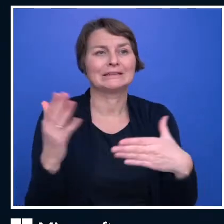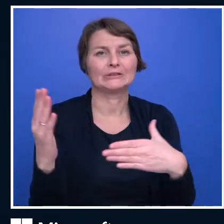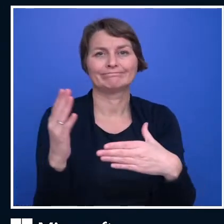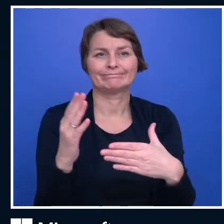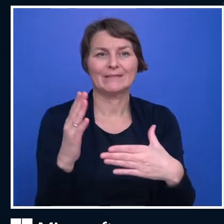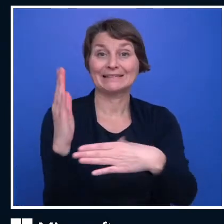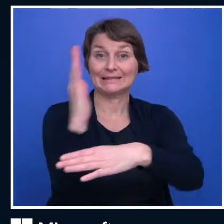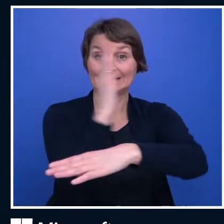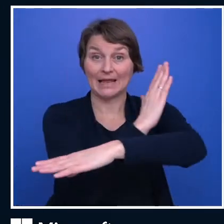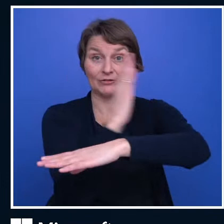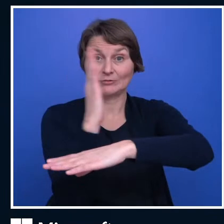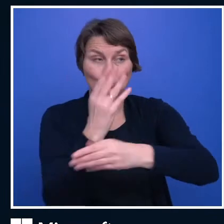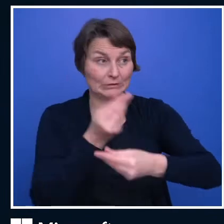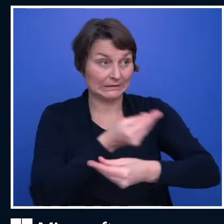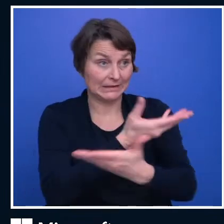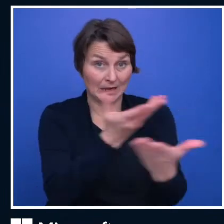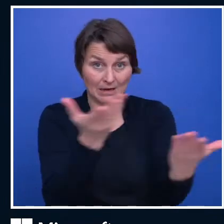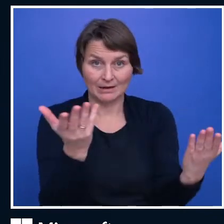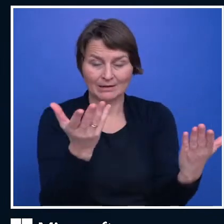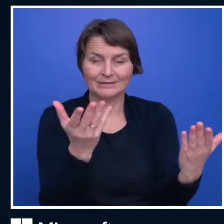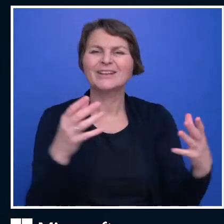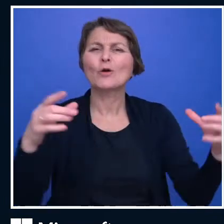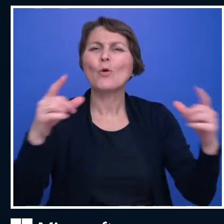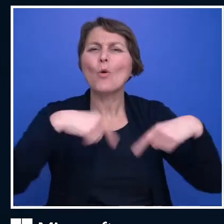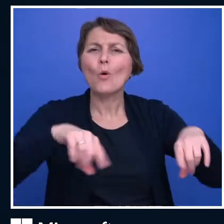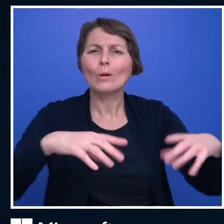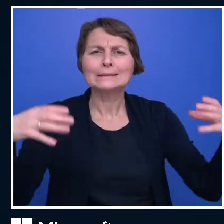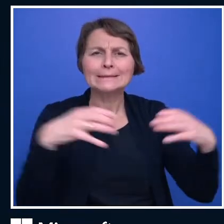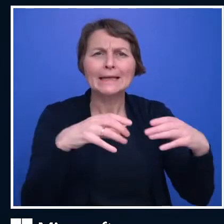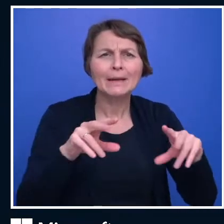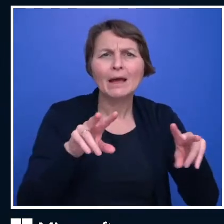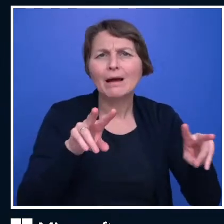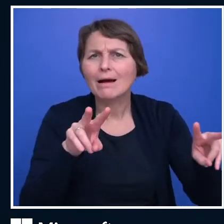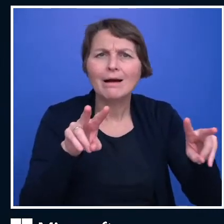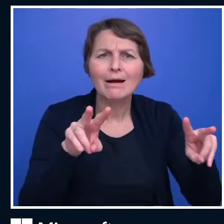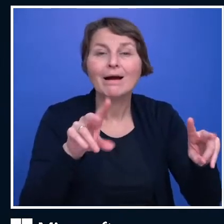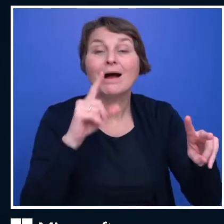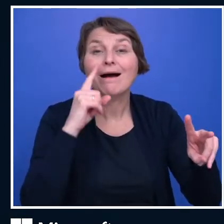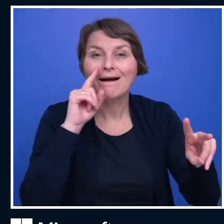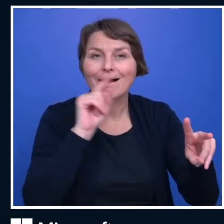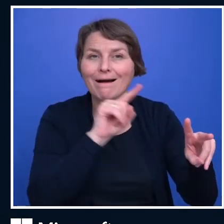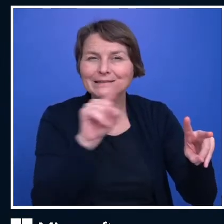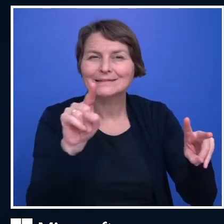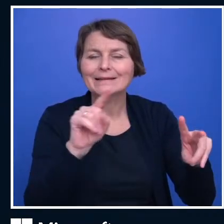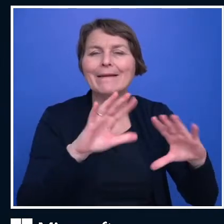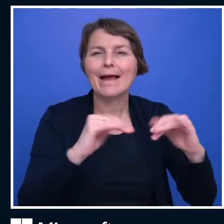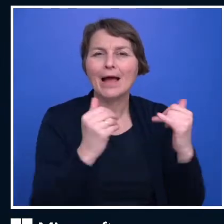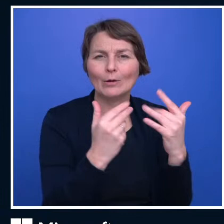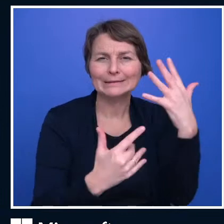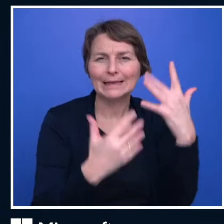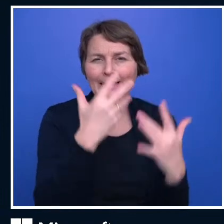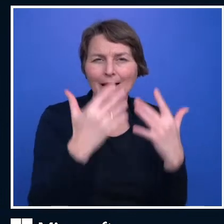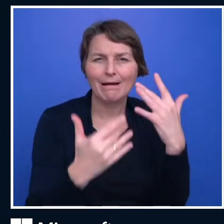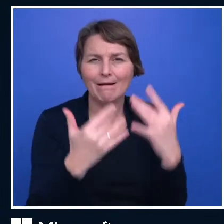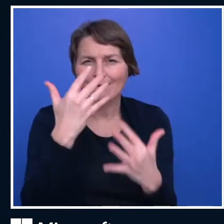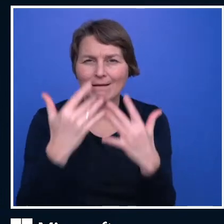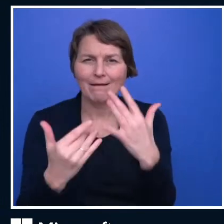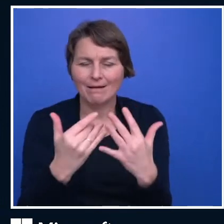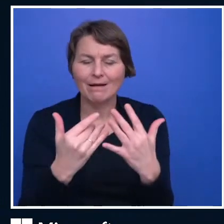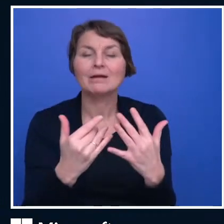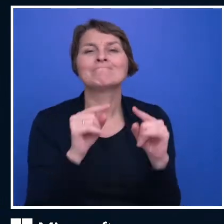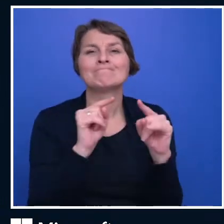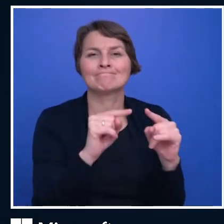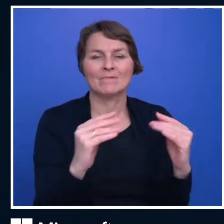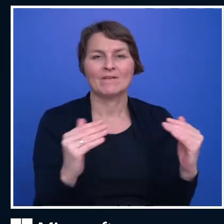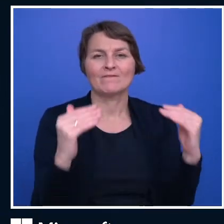that your data science team can track and compare disparity metrics for models registered in the workspace. So